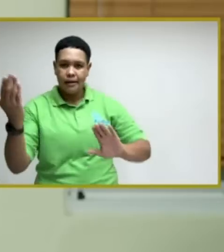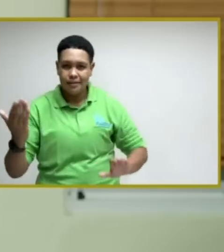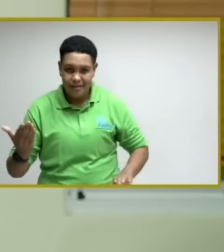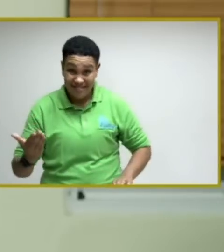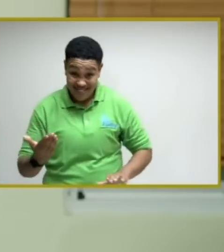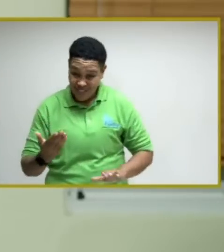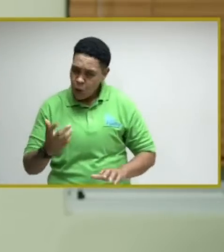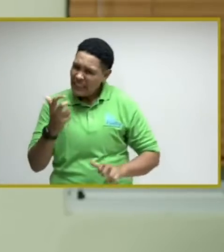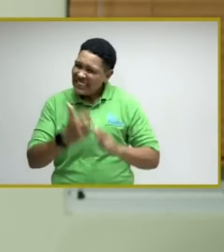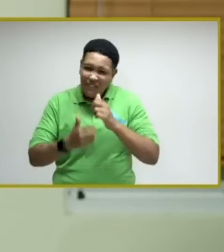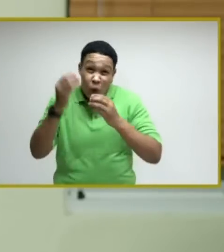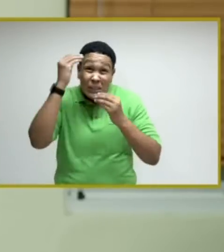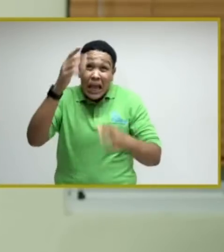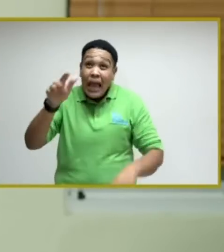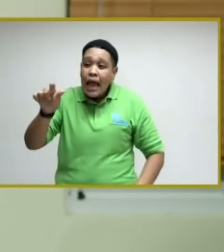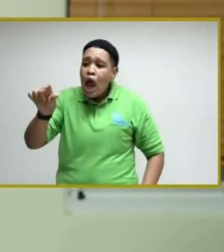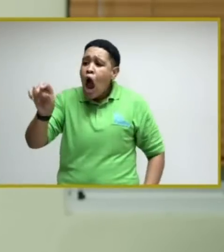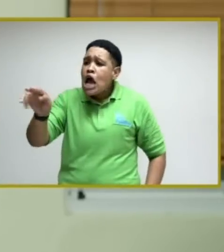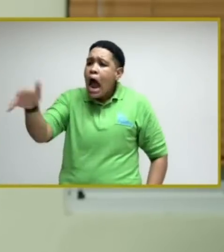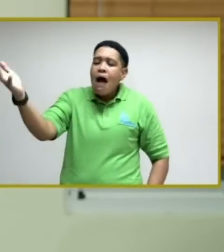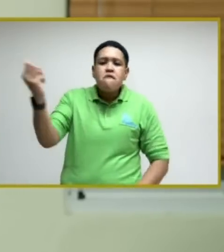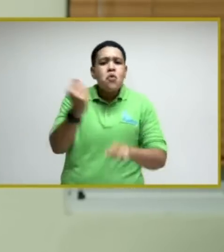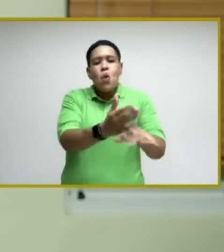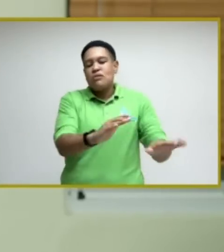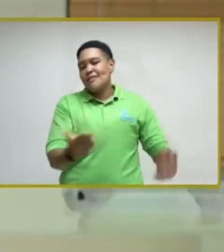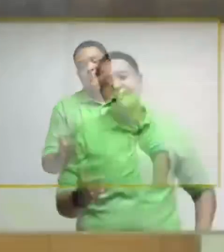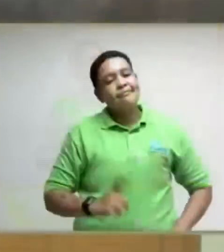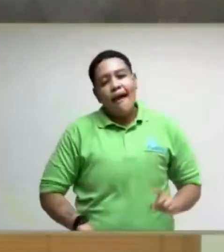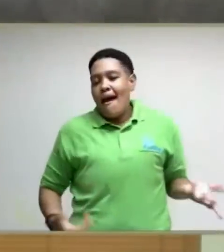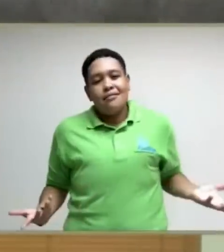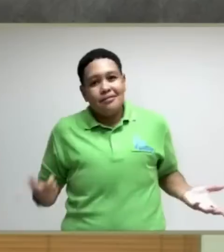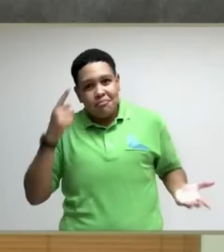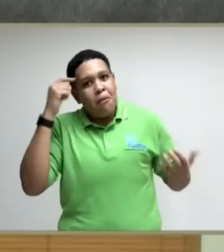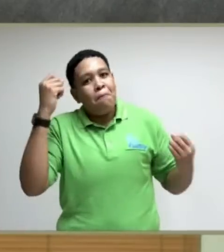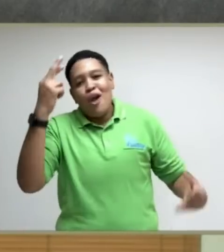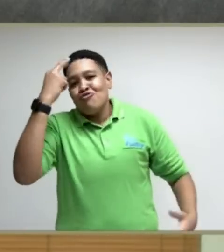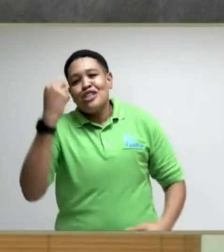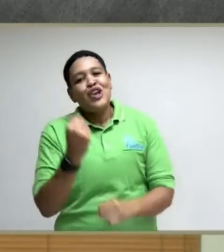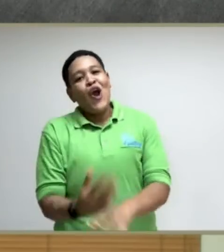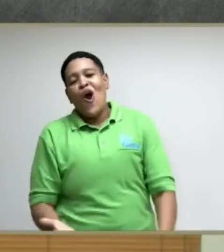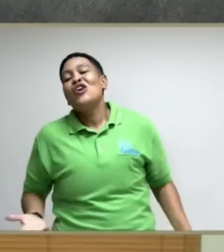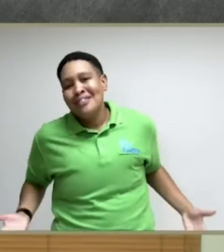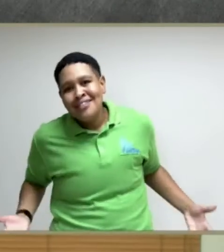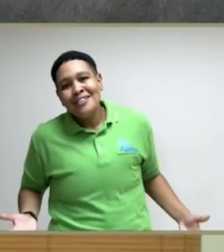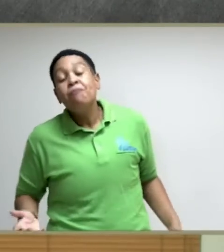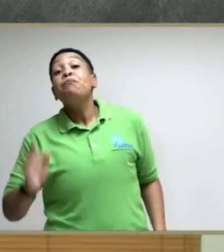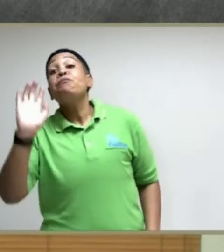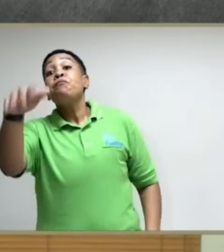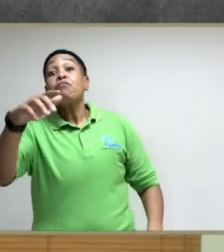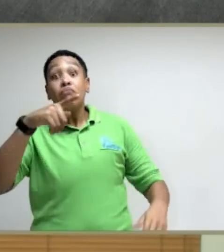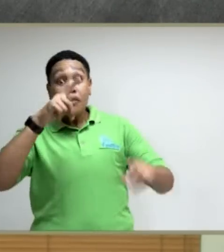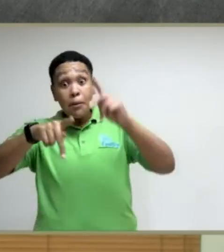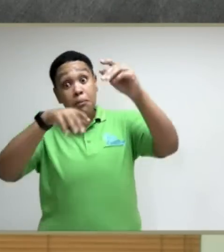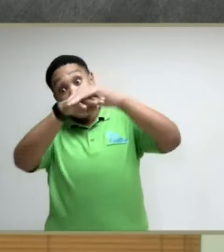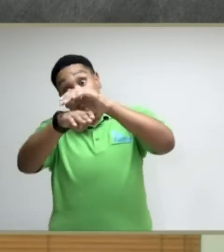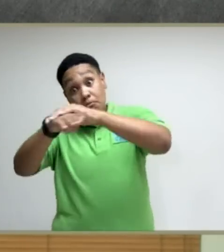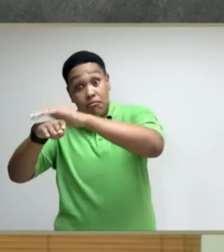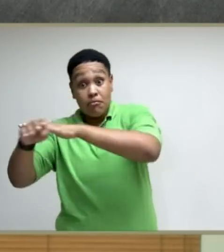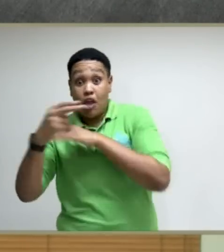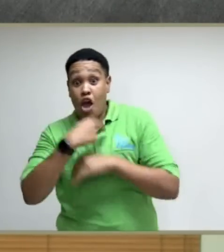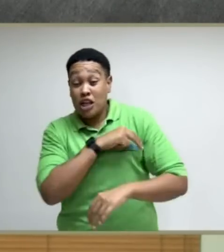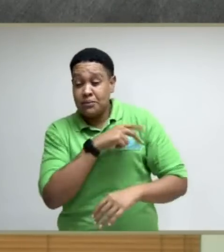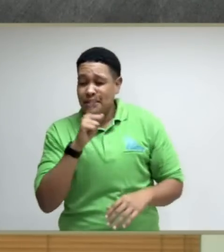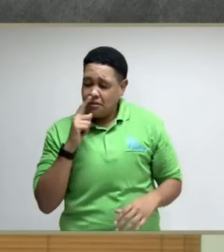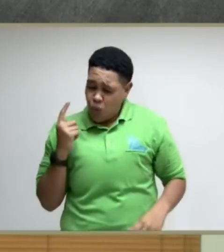Next slide. In terms of our admissions, over time, you can see in the